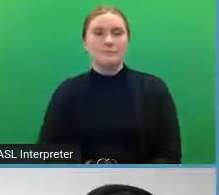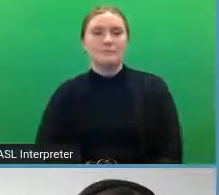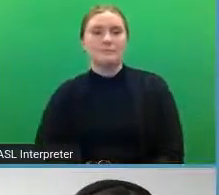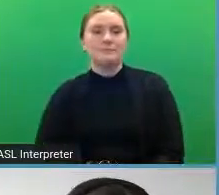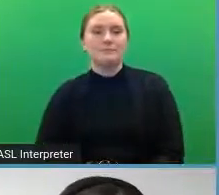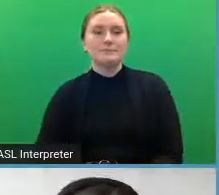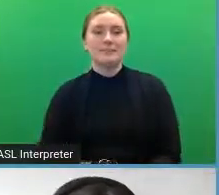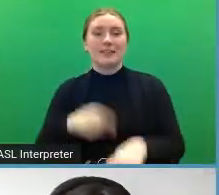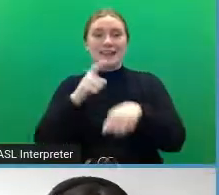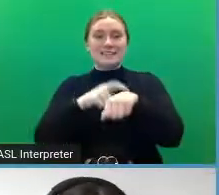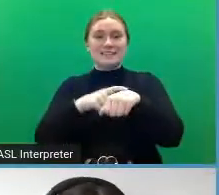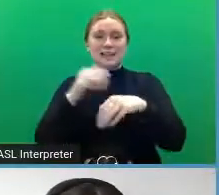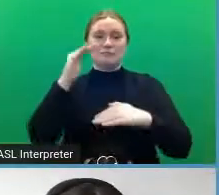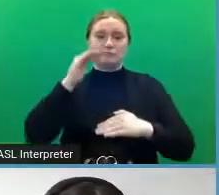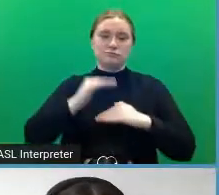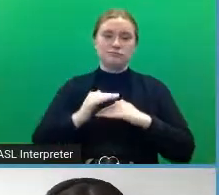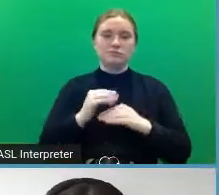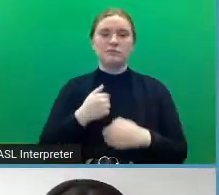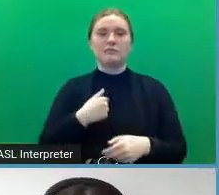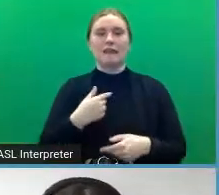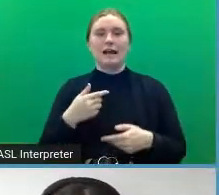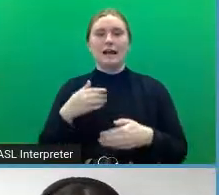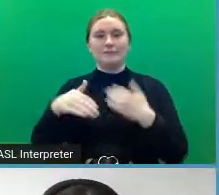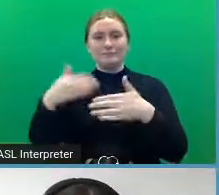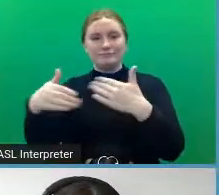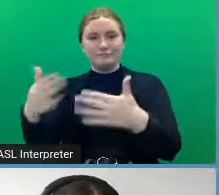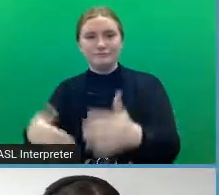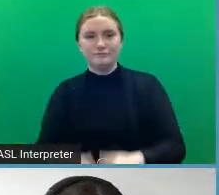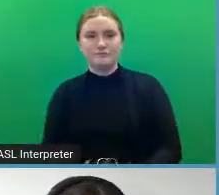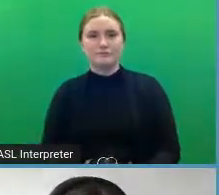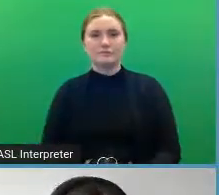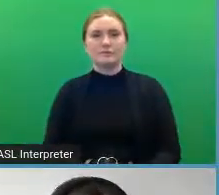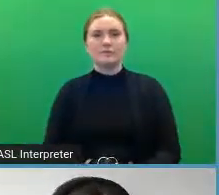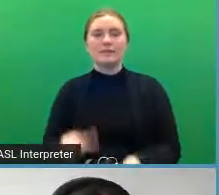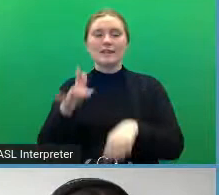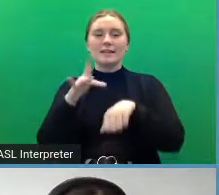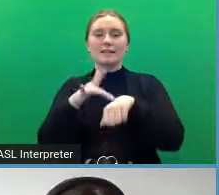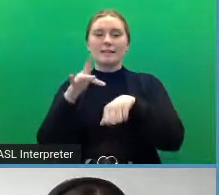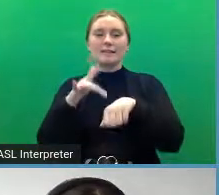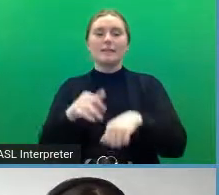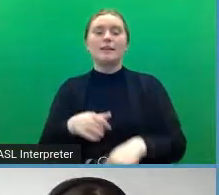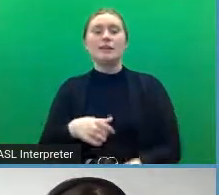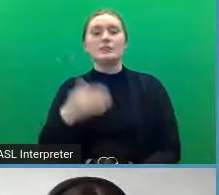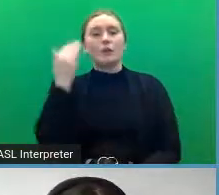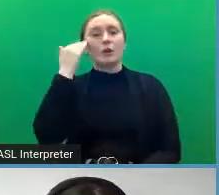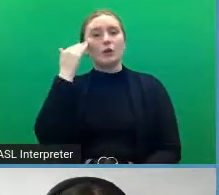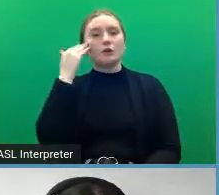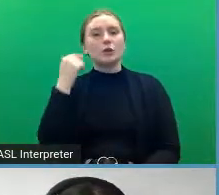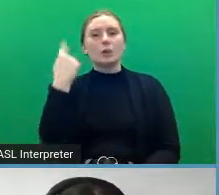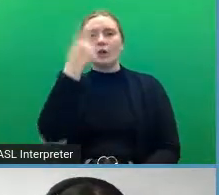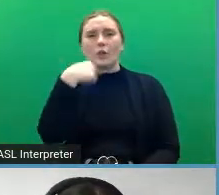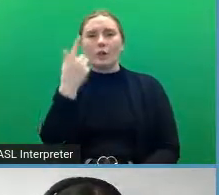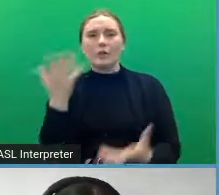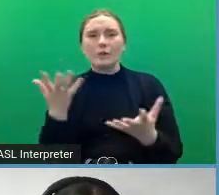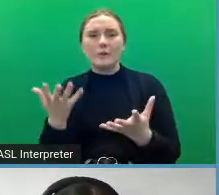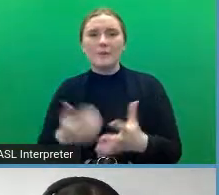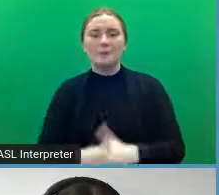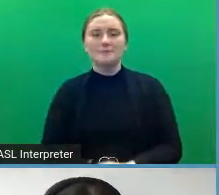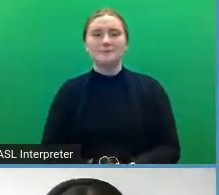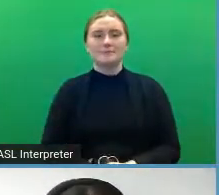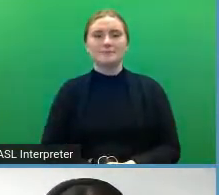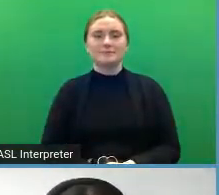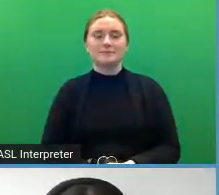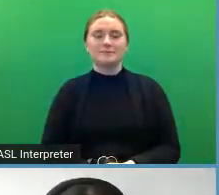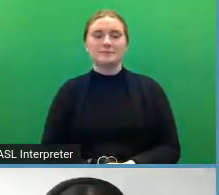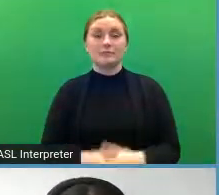moving. Thank you so much. But just to give you a taste of what these features look like when they come together. So